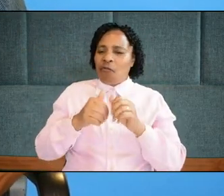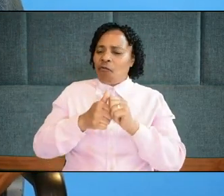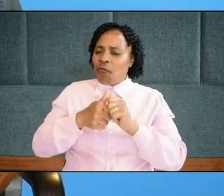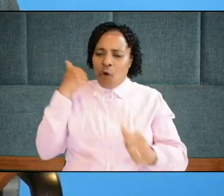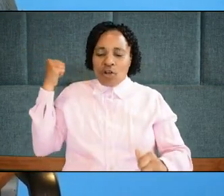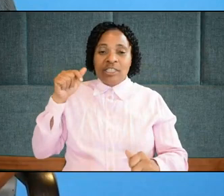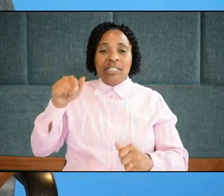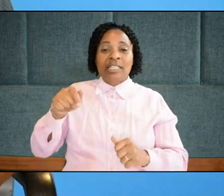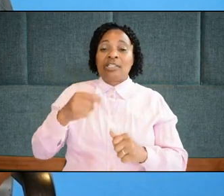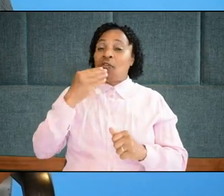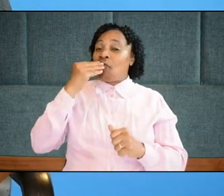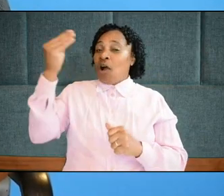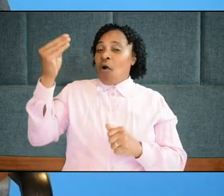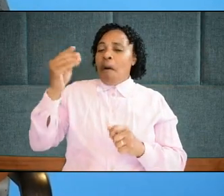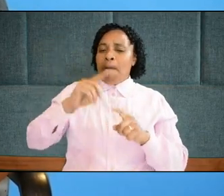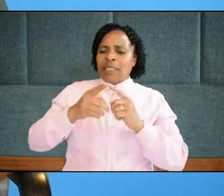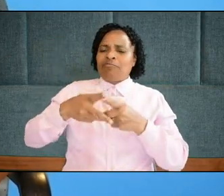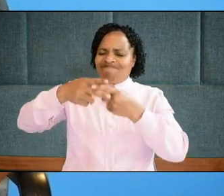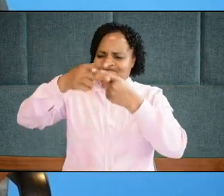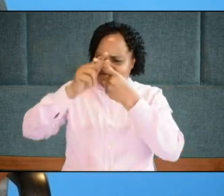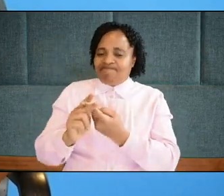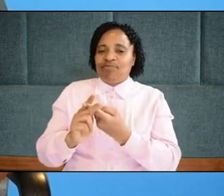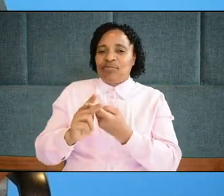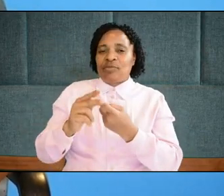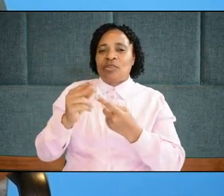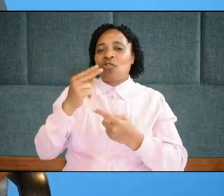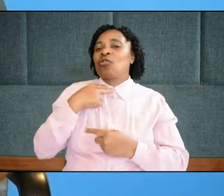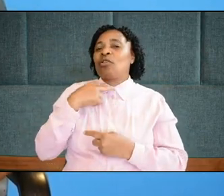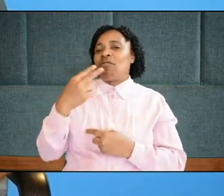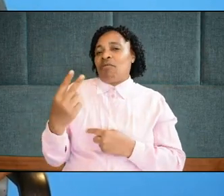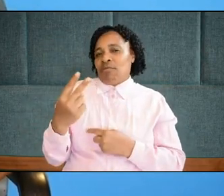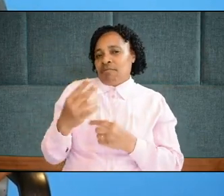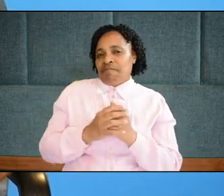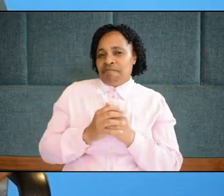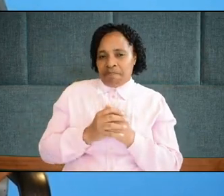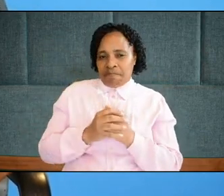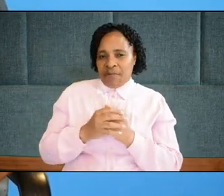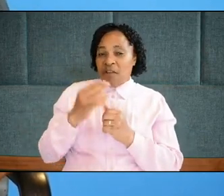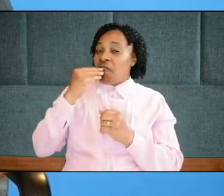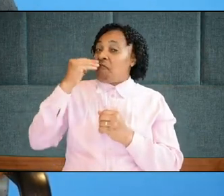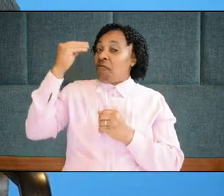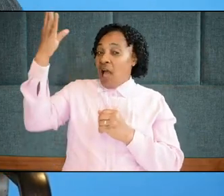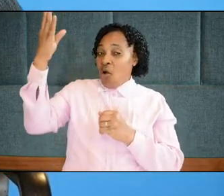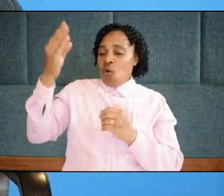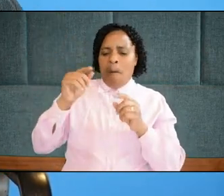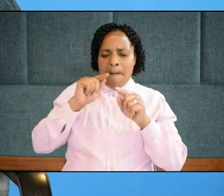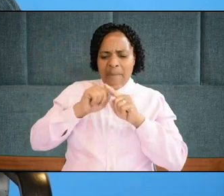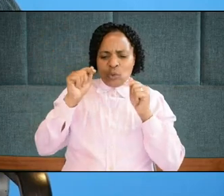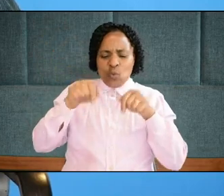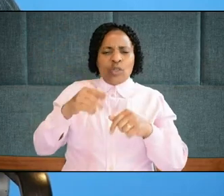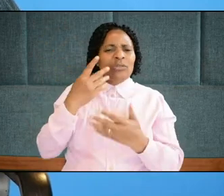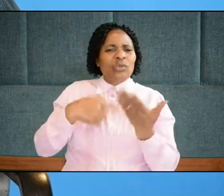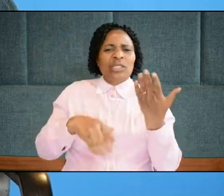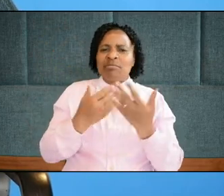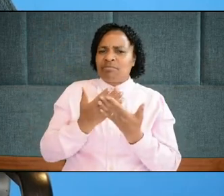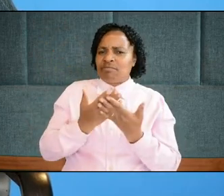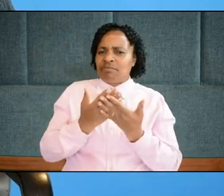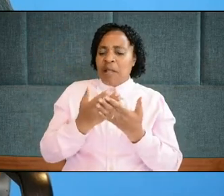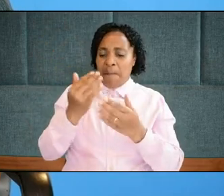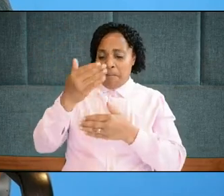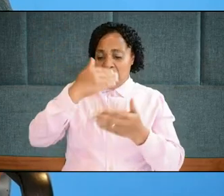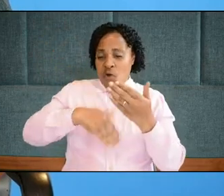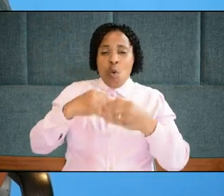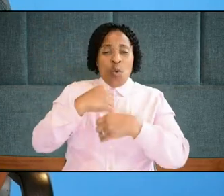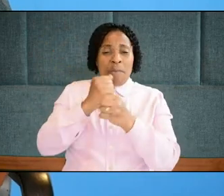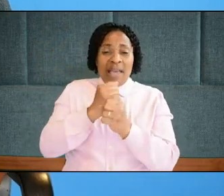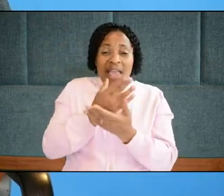vow, they had to stick to the vow. So what we get from this is that before we